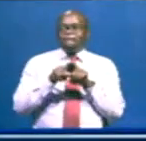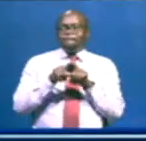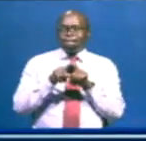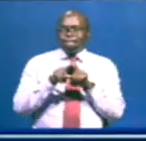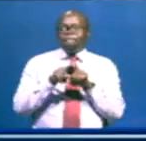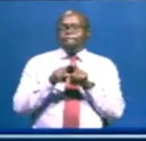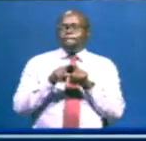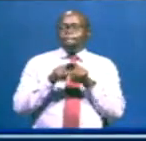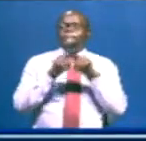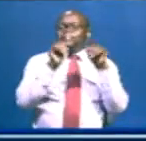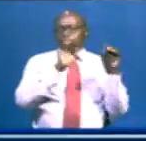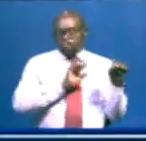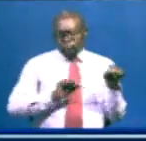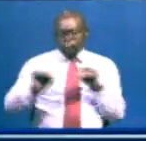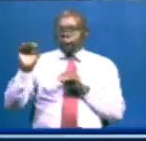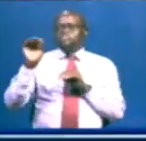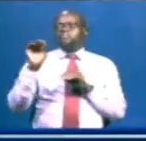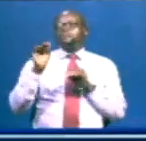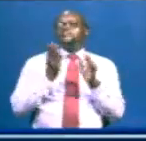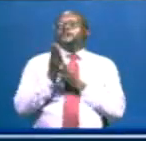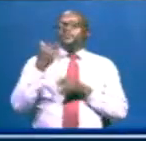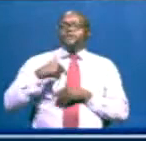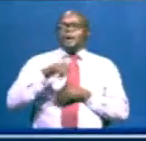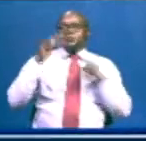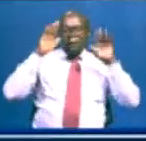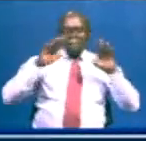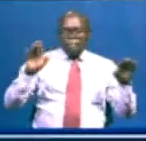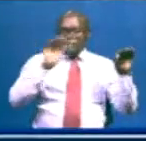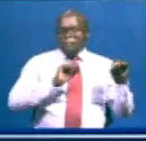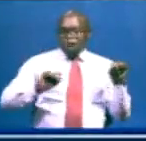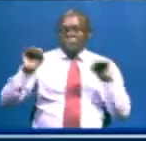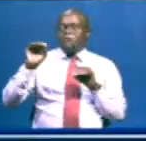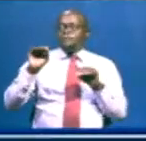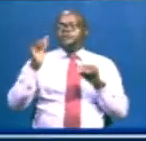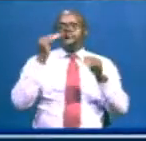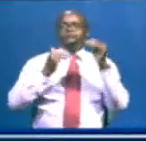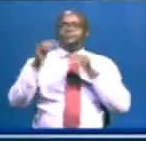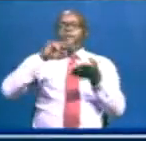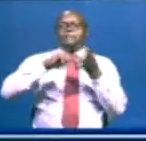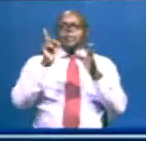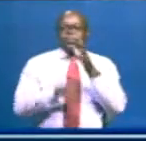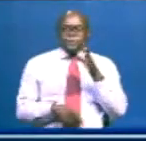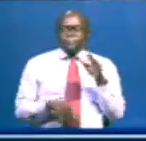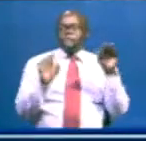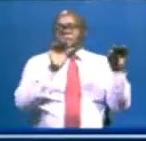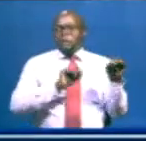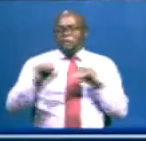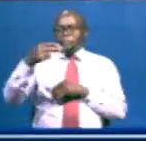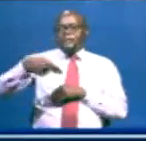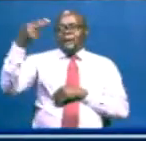to, according to us Muslim, we say Jannatul Firdaus, that means they goes to the highest